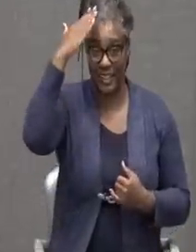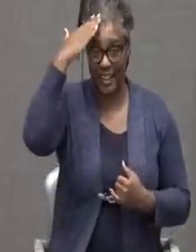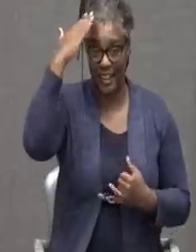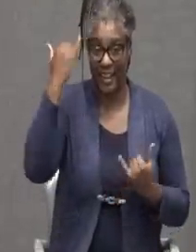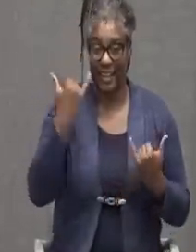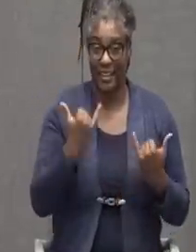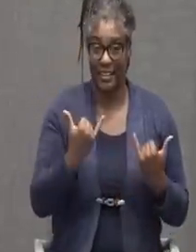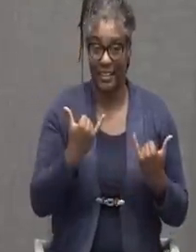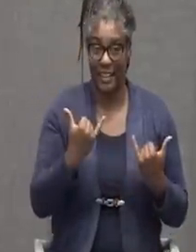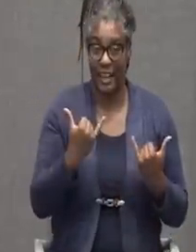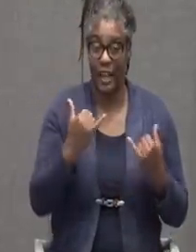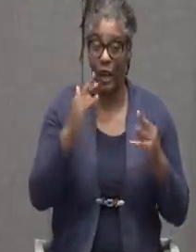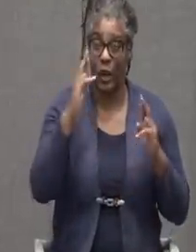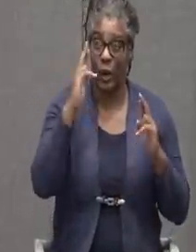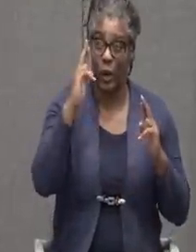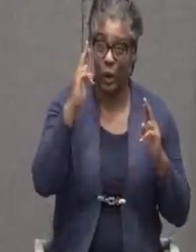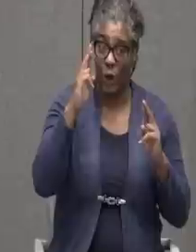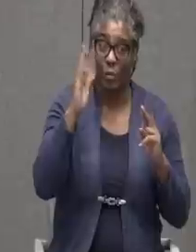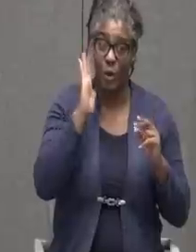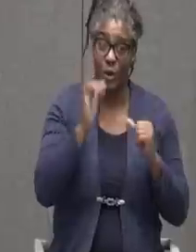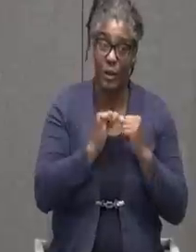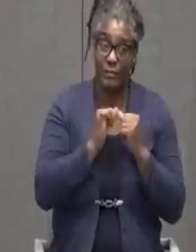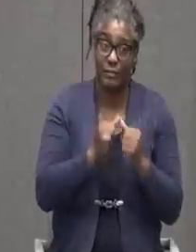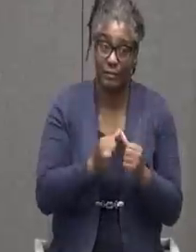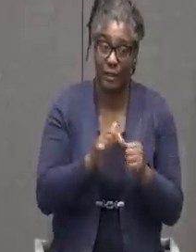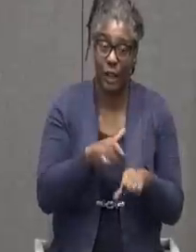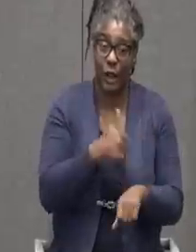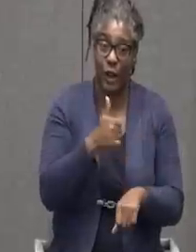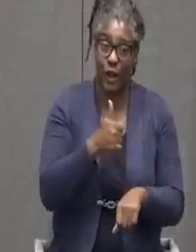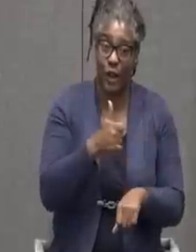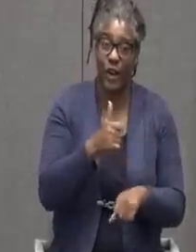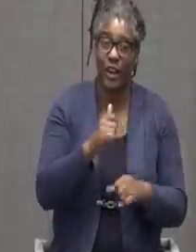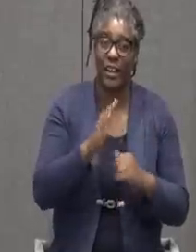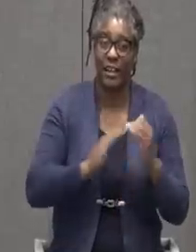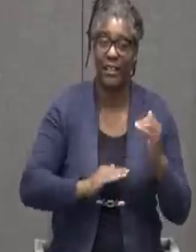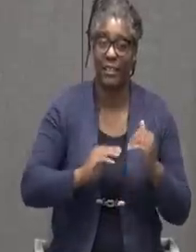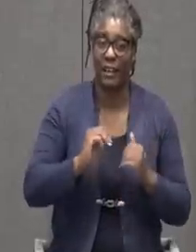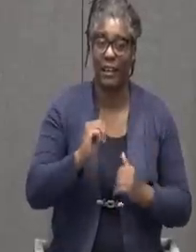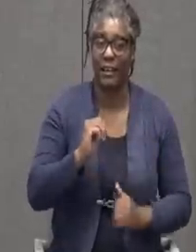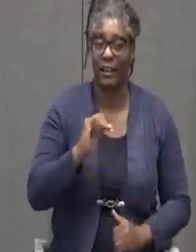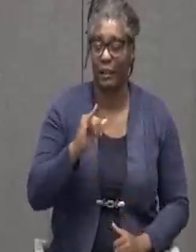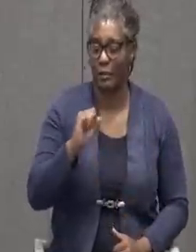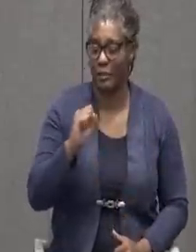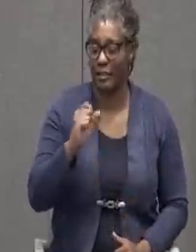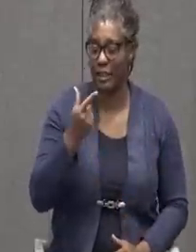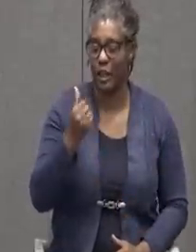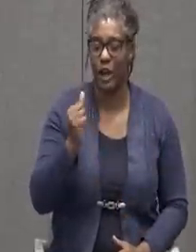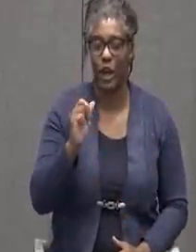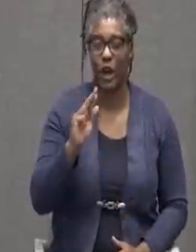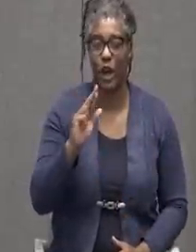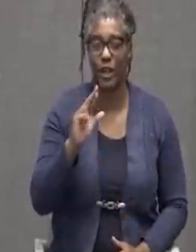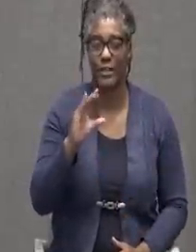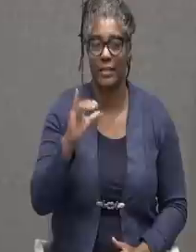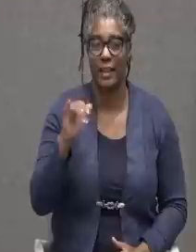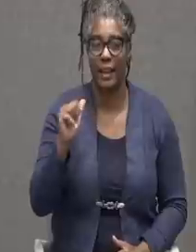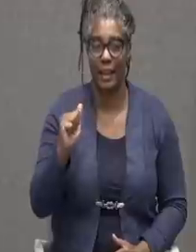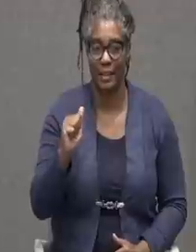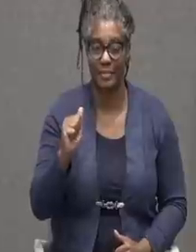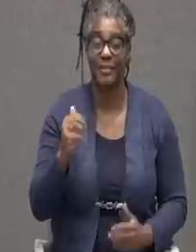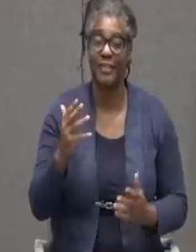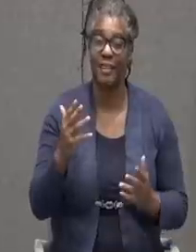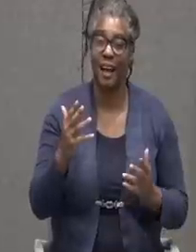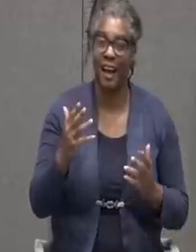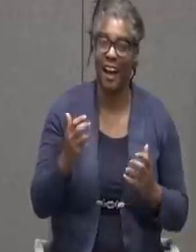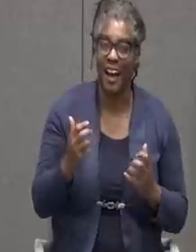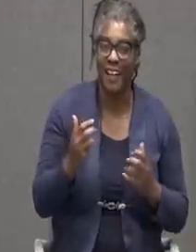than Miss Garcia's. I am so excited that I get to tinker and build with you guys.